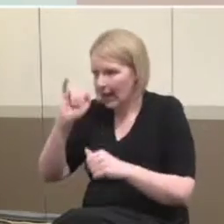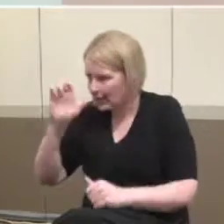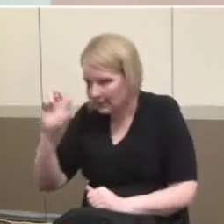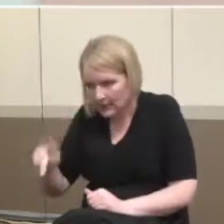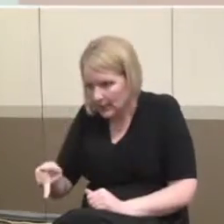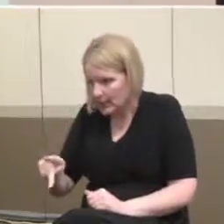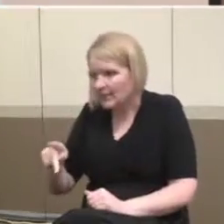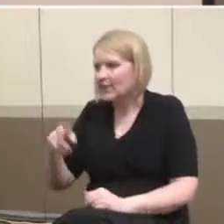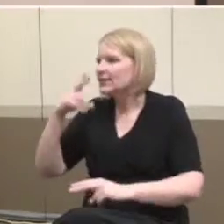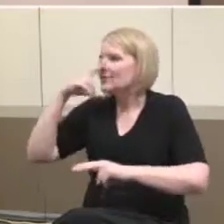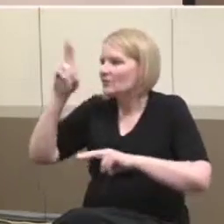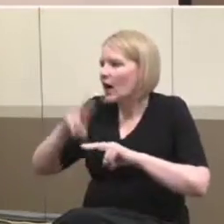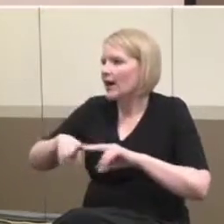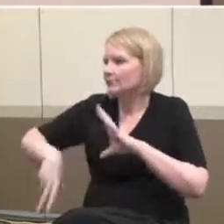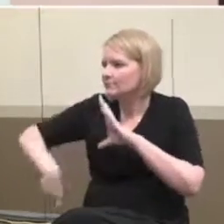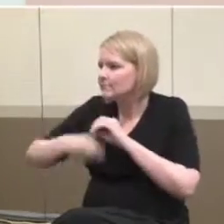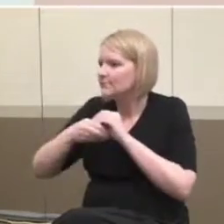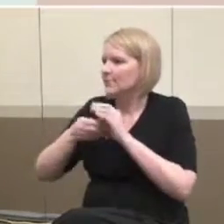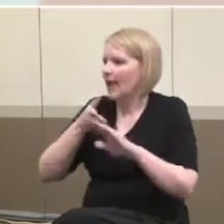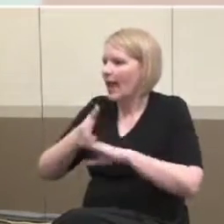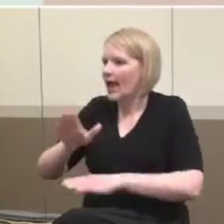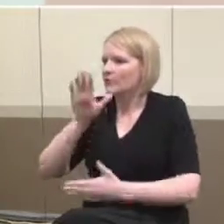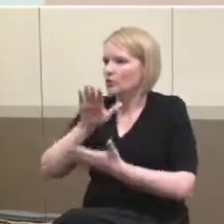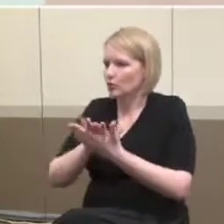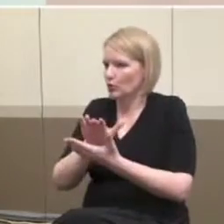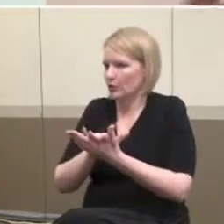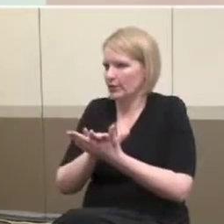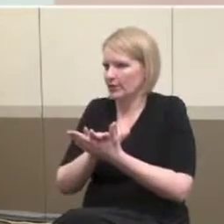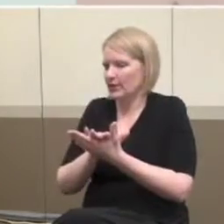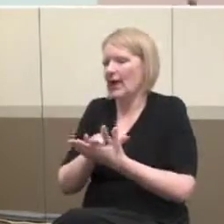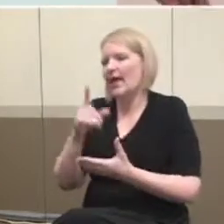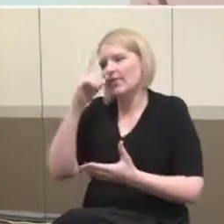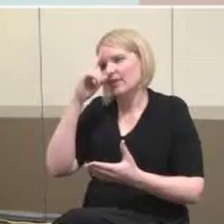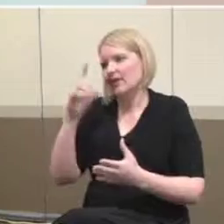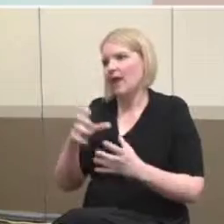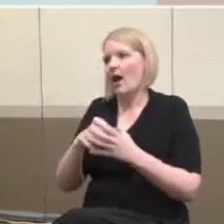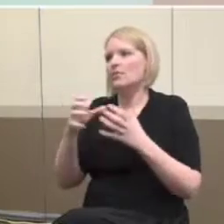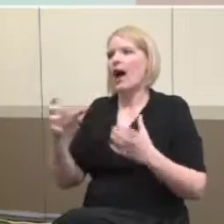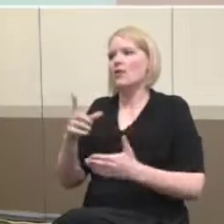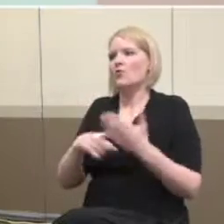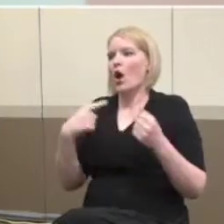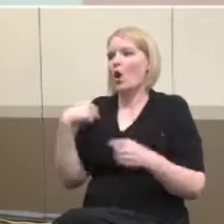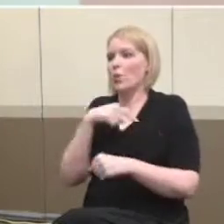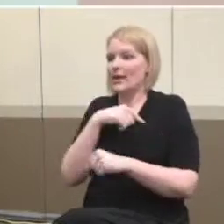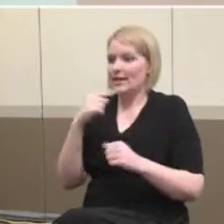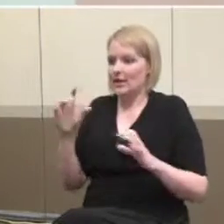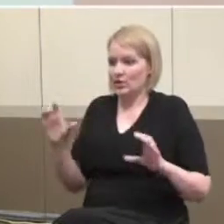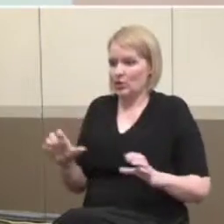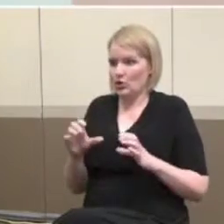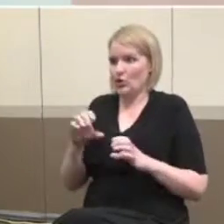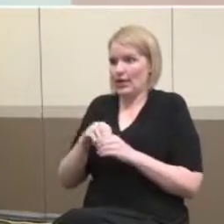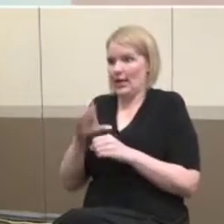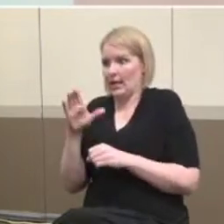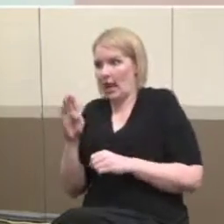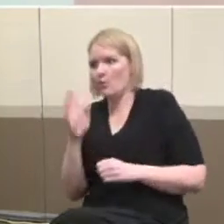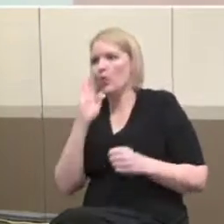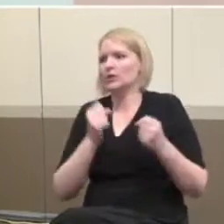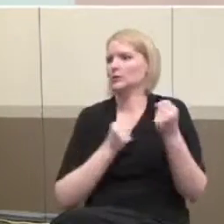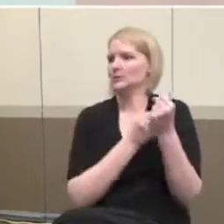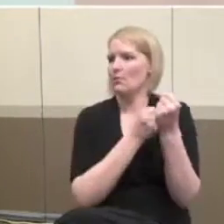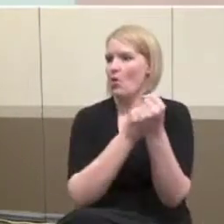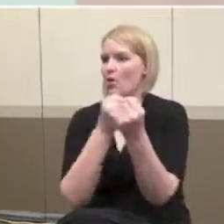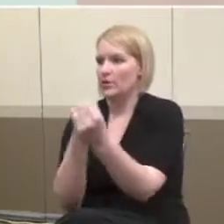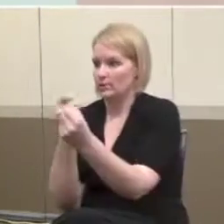IEP. This is extracurricular. It happens after school. I think a lot of what we do supports what my social work goals are for